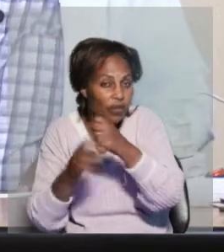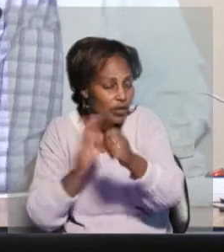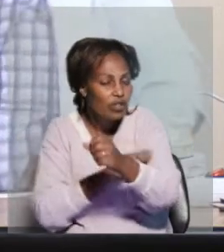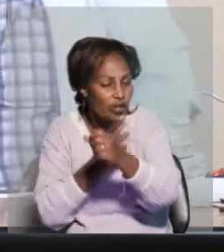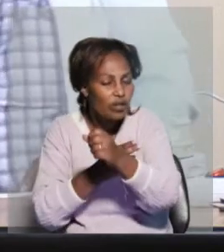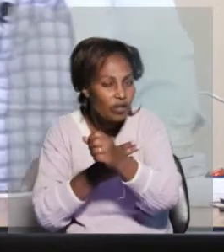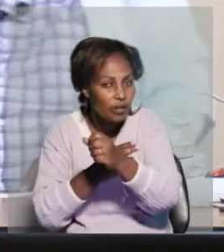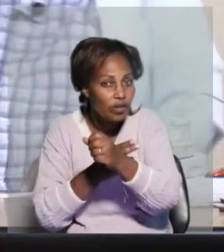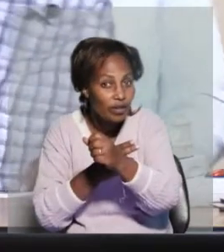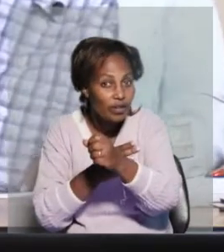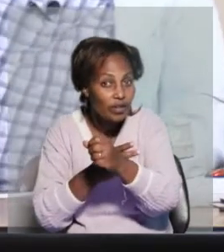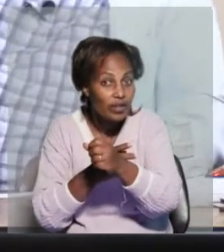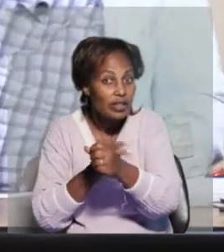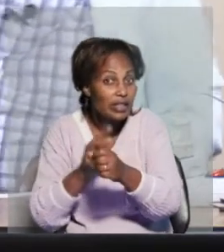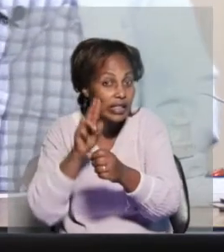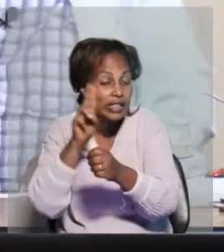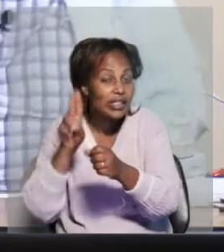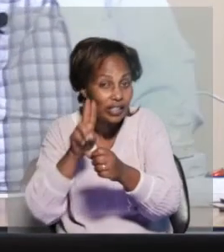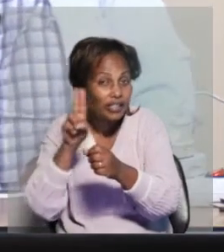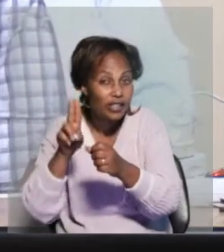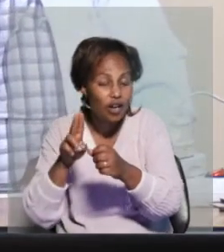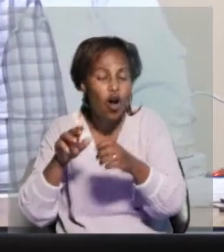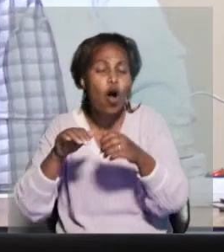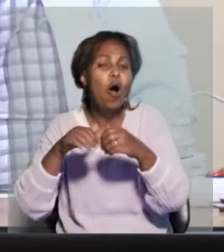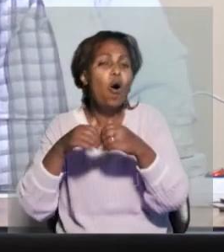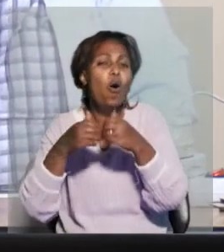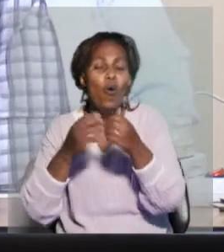important. How will we do this?